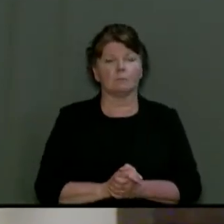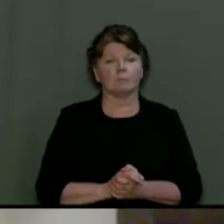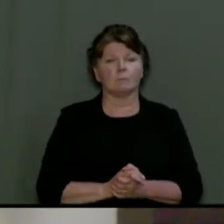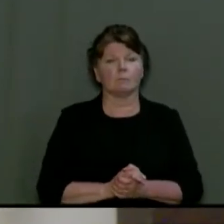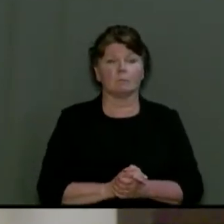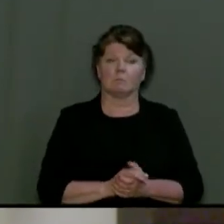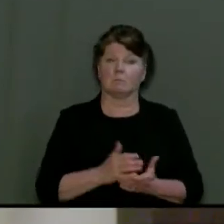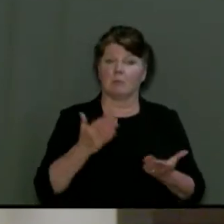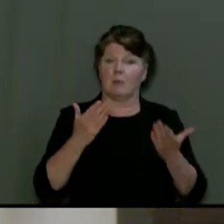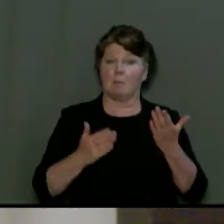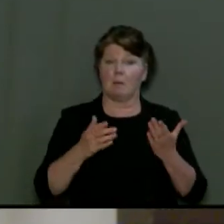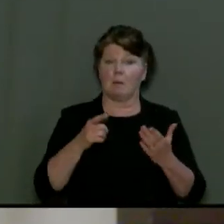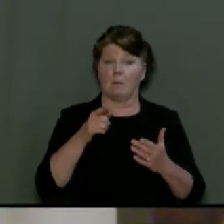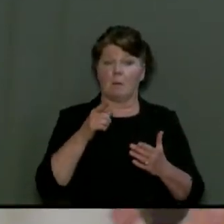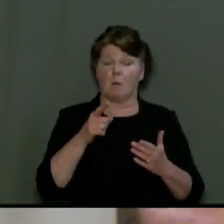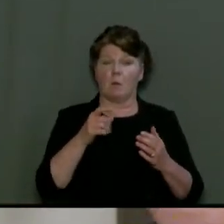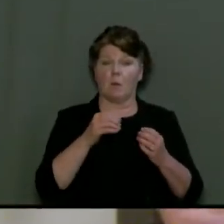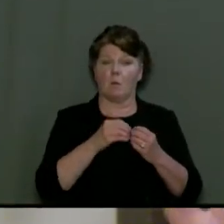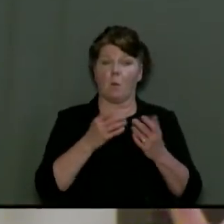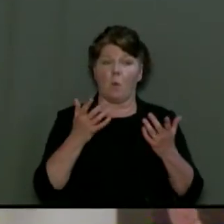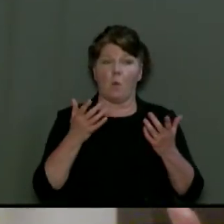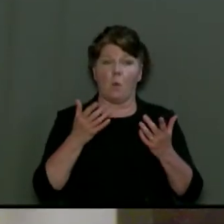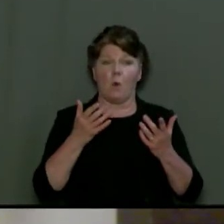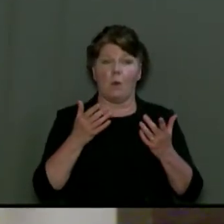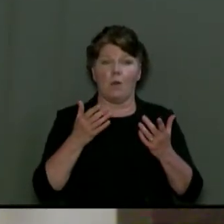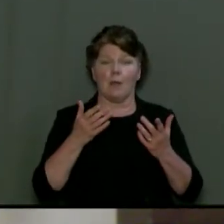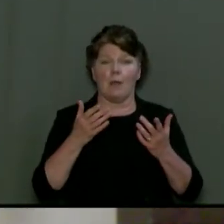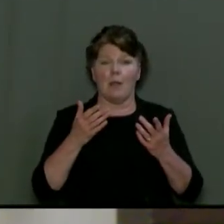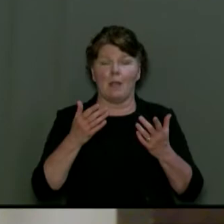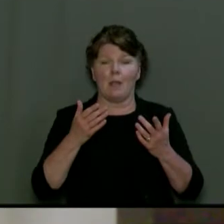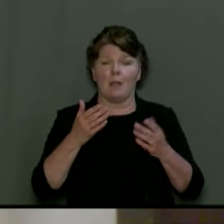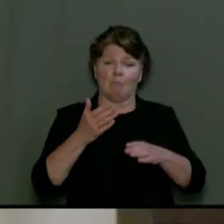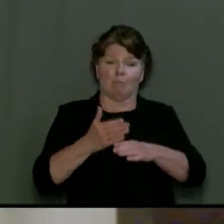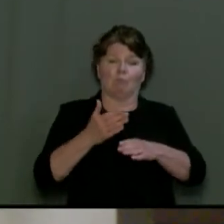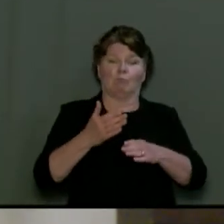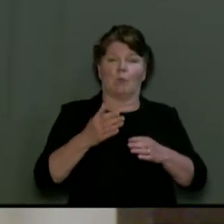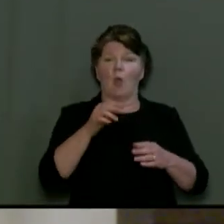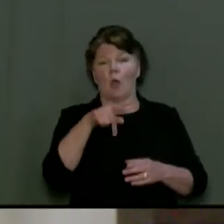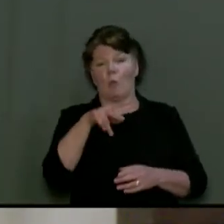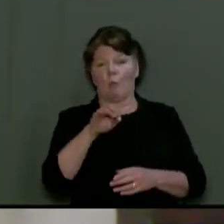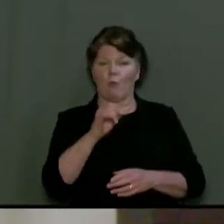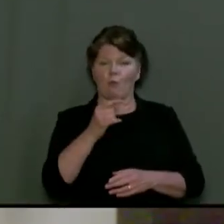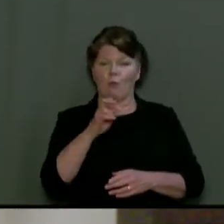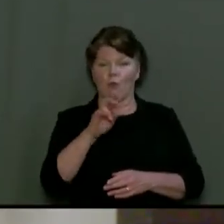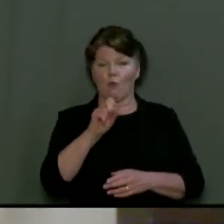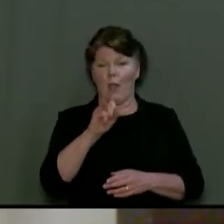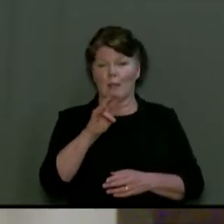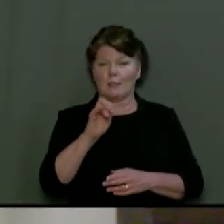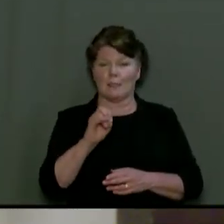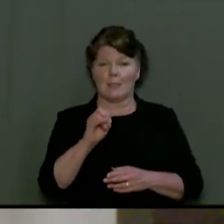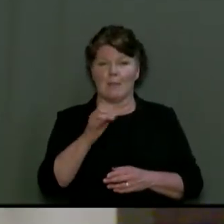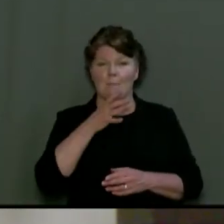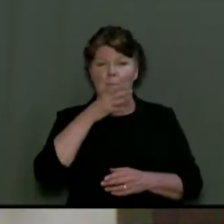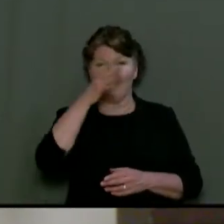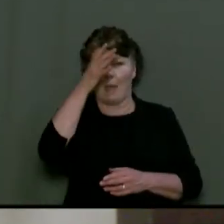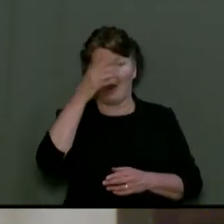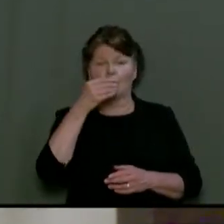Or maybe you're more a progressive parent, and you don't care if your child leaves the